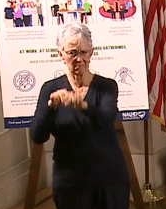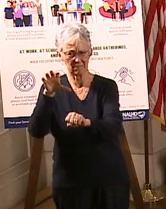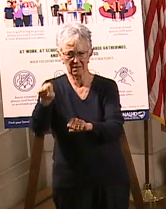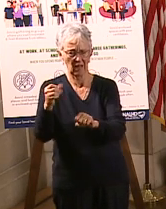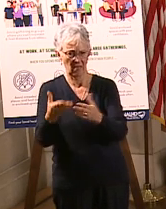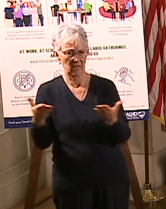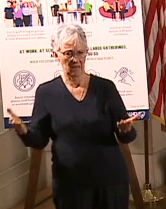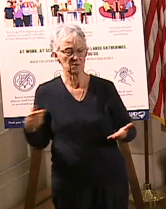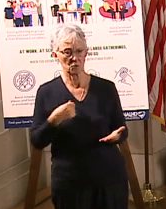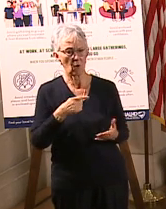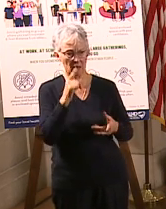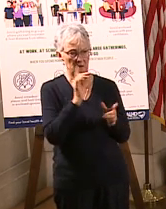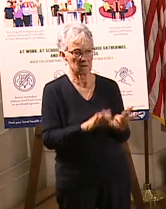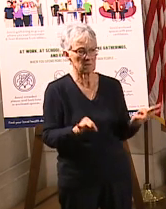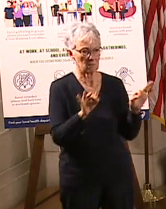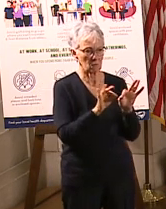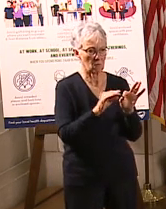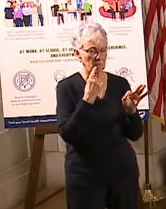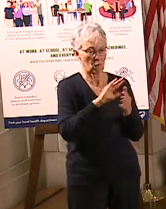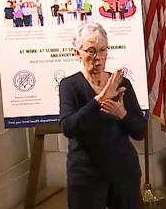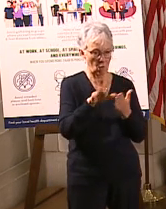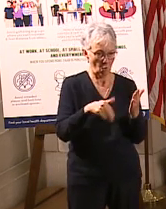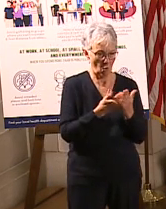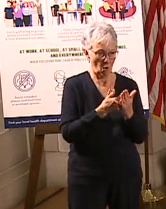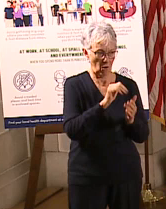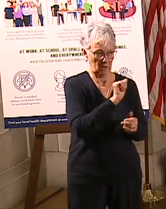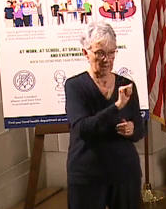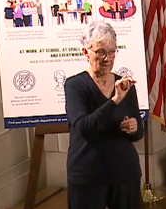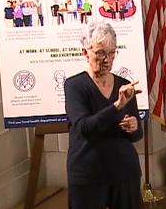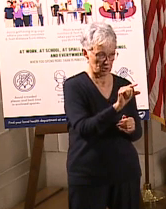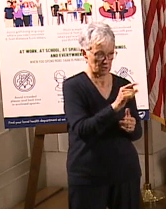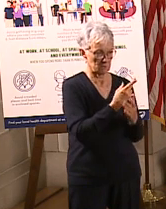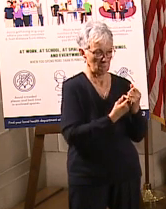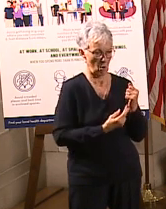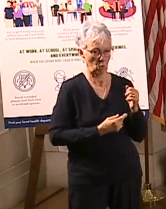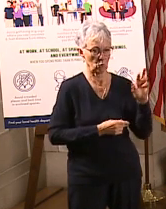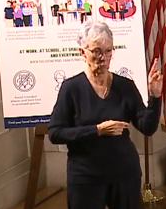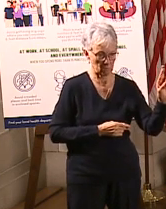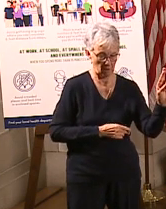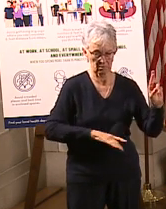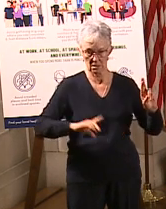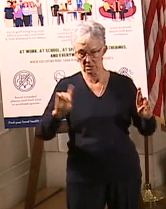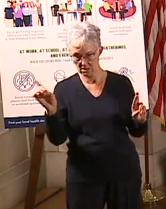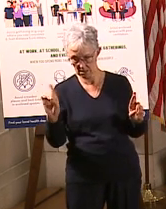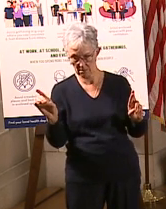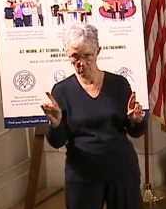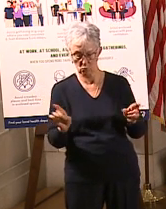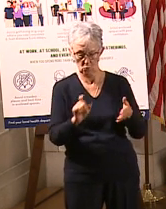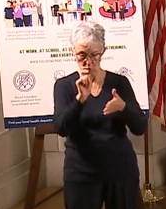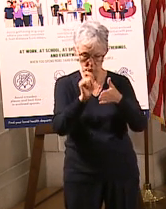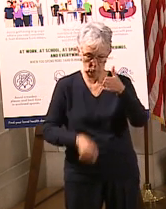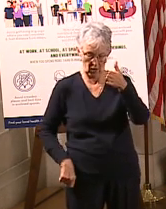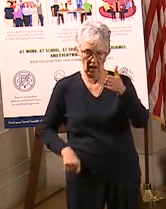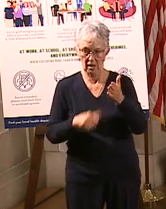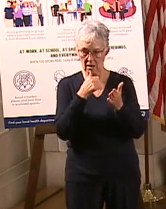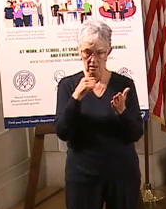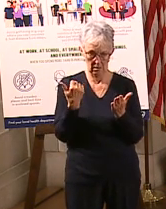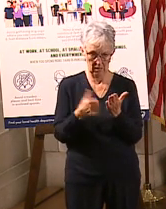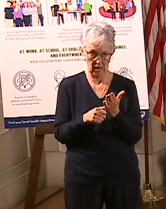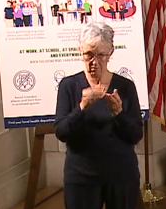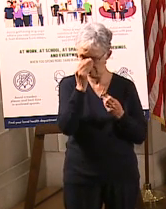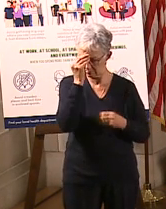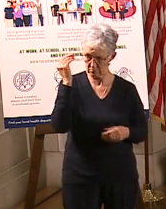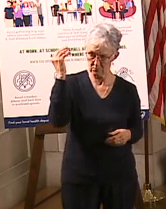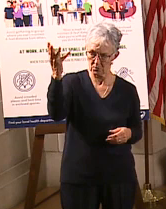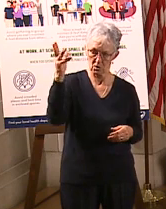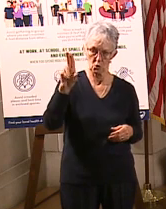both Democrat and Republican, to issue a letter, and I think we'll be doing that soon, indicating to the U.S. Attorney that